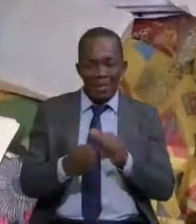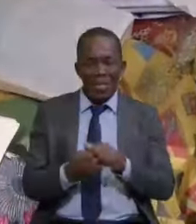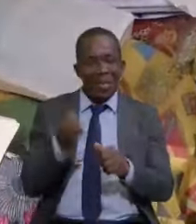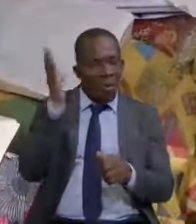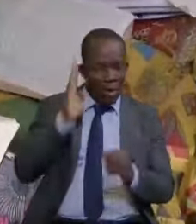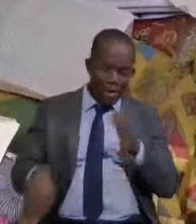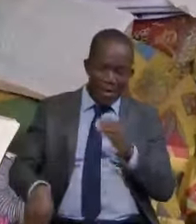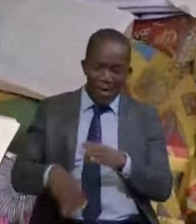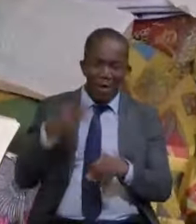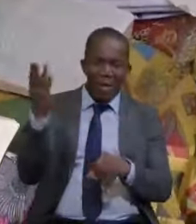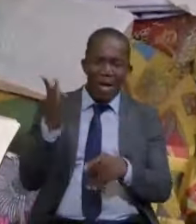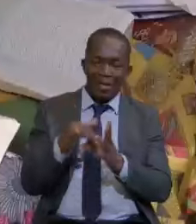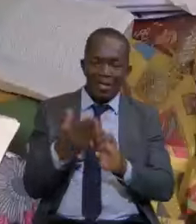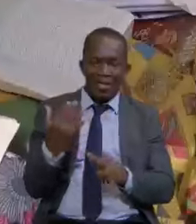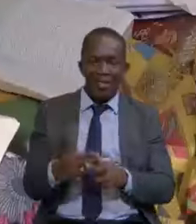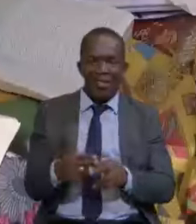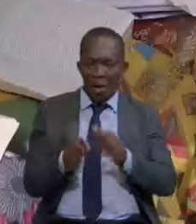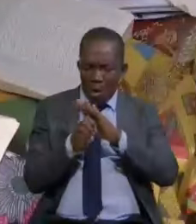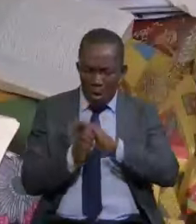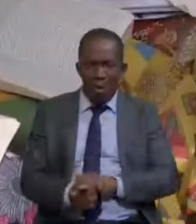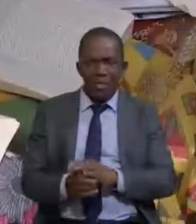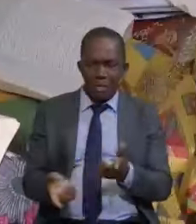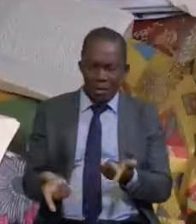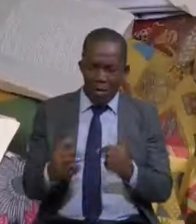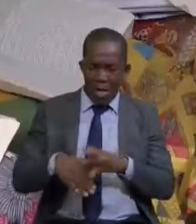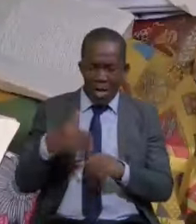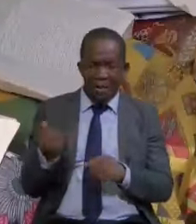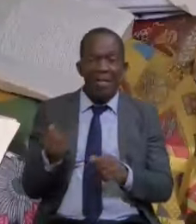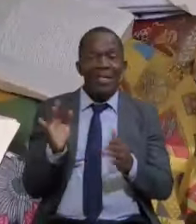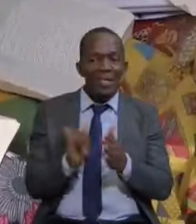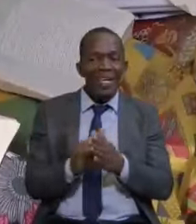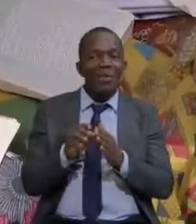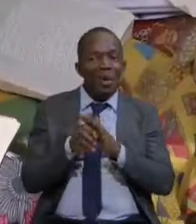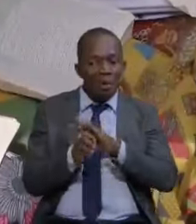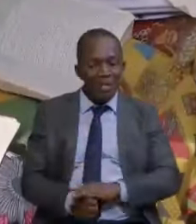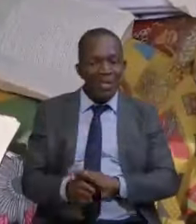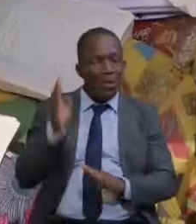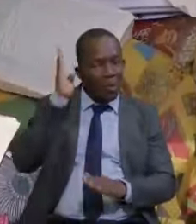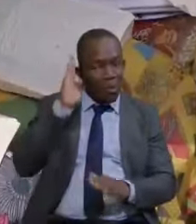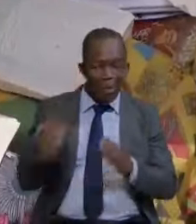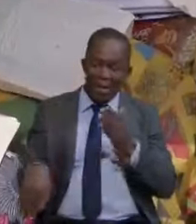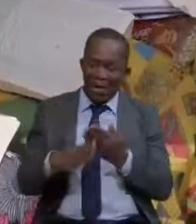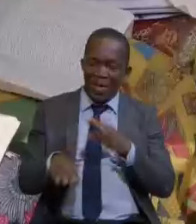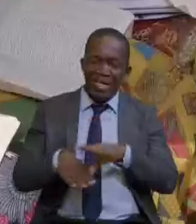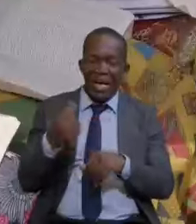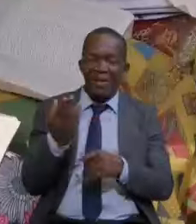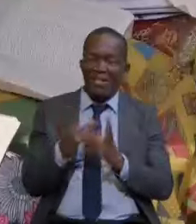Oppression, come out. That thing today will come out. And all the things that give you bad luck,